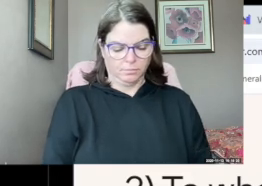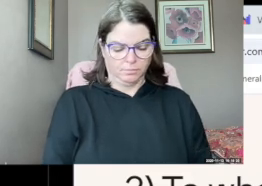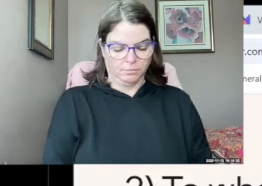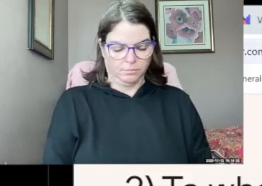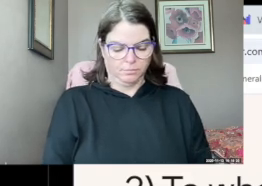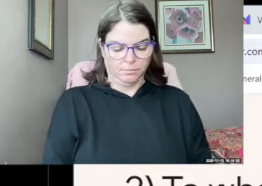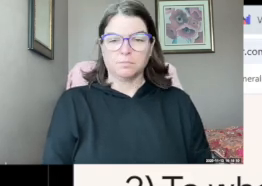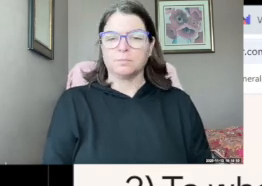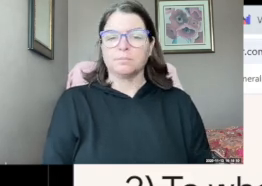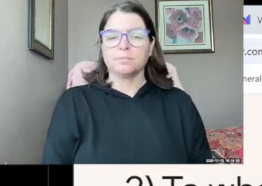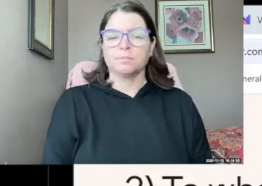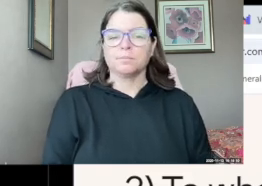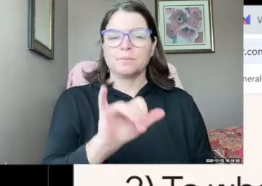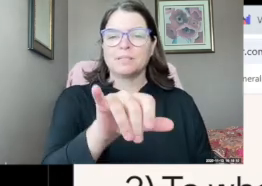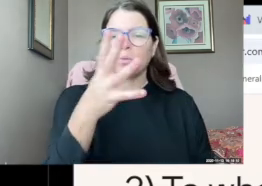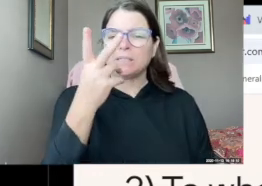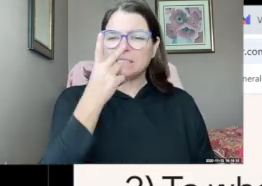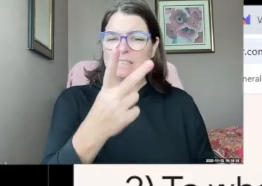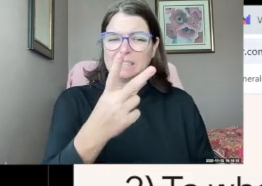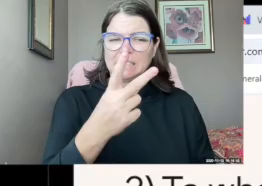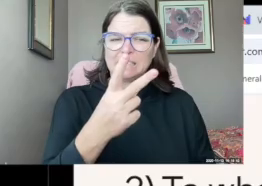They should be showing. Oh,